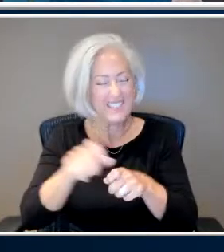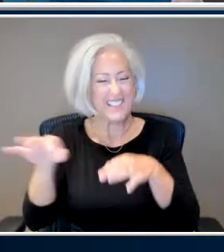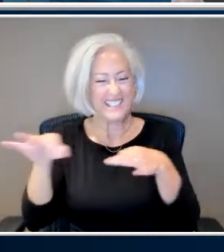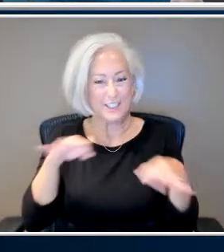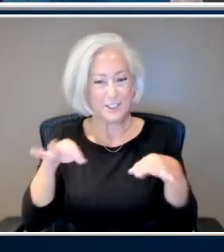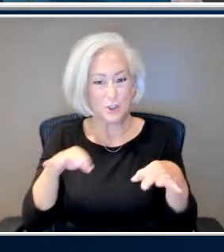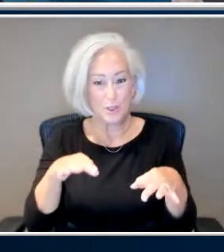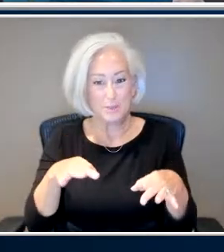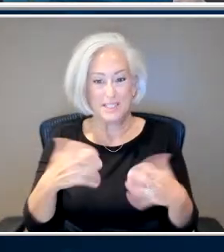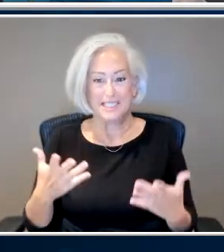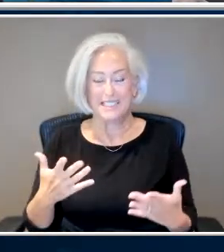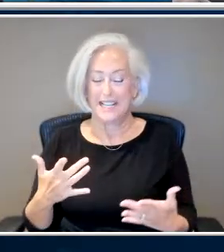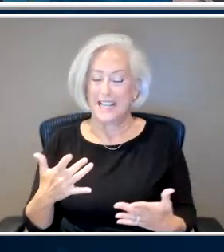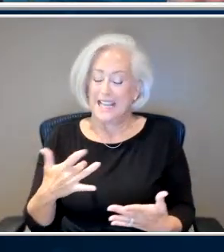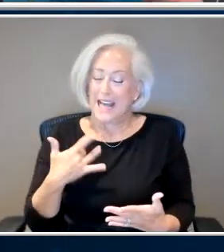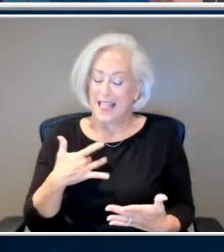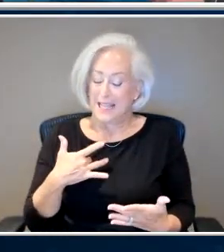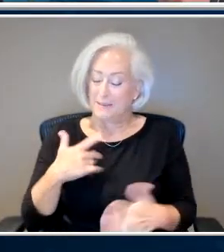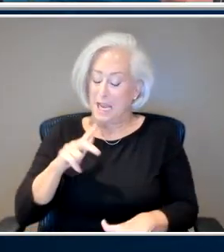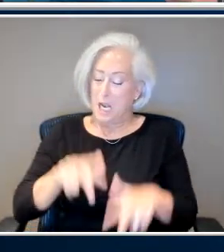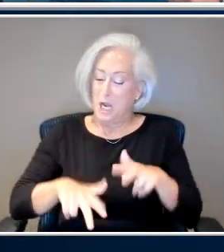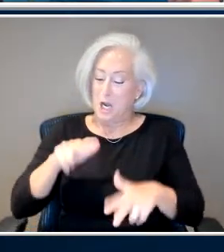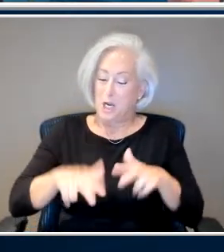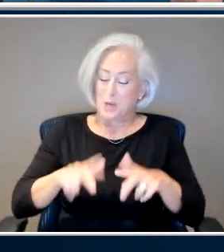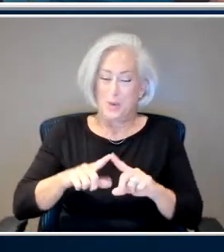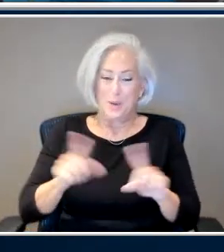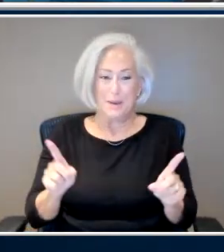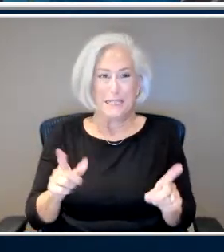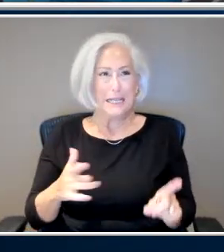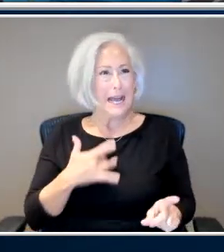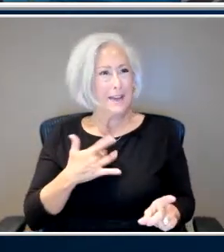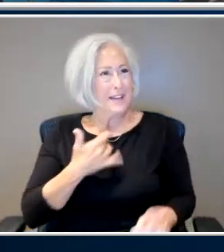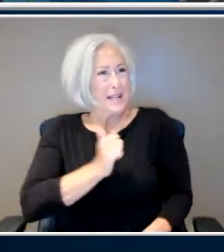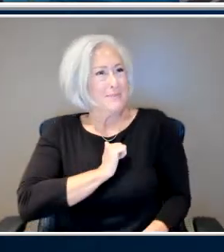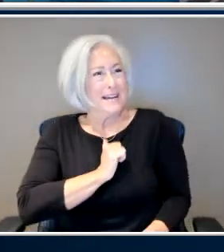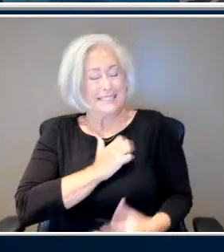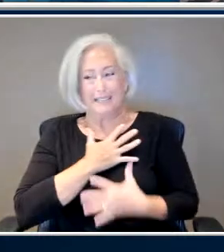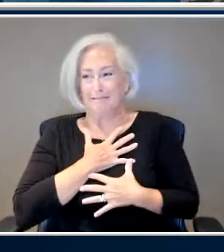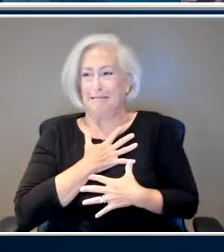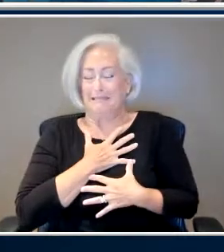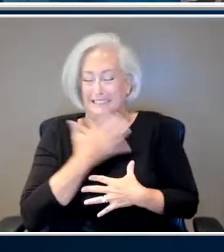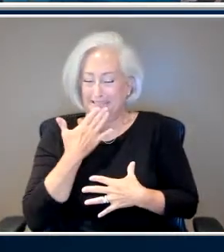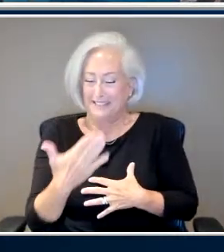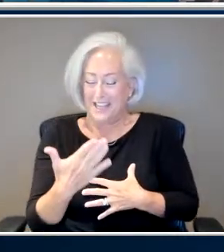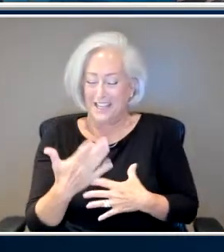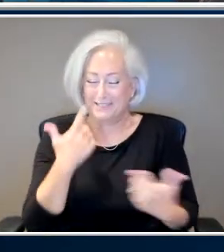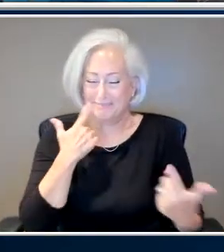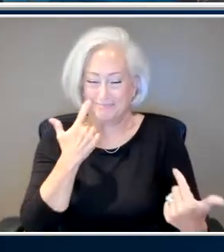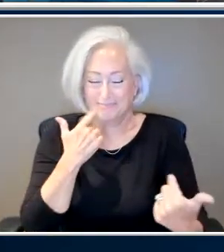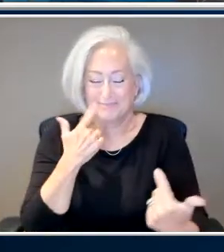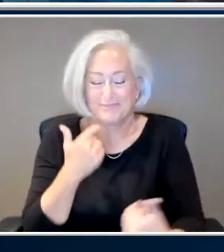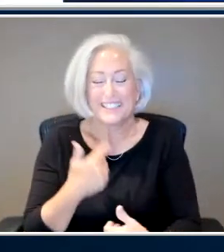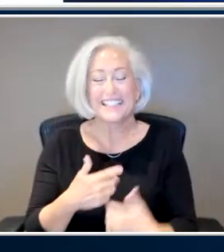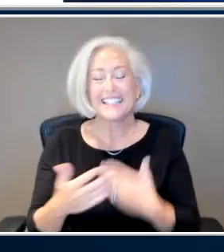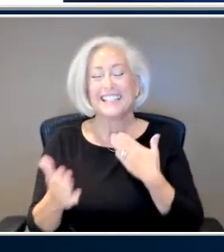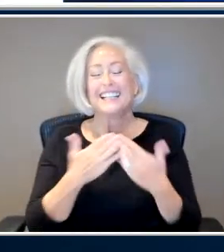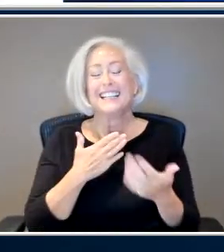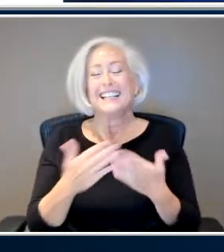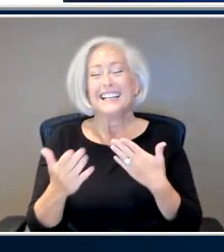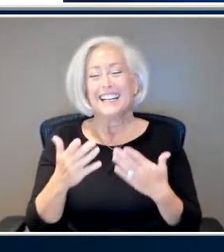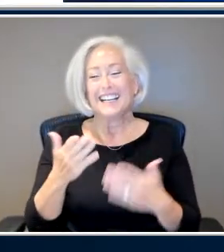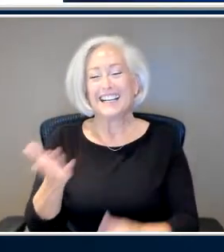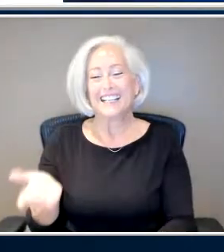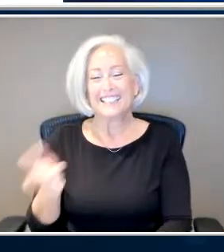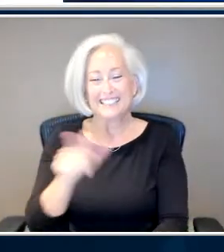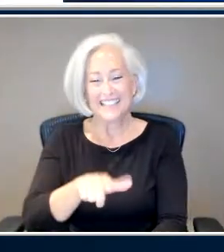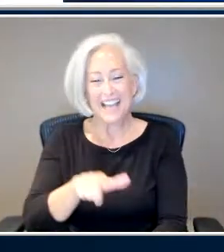That was a little gross. We could almost feel it ourselves. Thank you very much. So let's bring in Dr. Parker. Let's talk